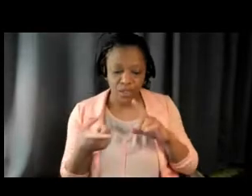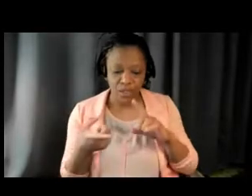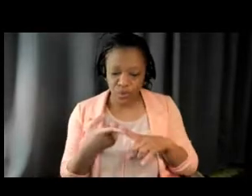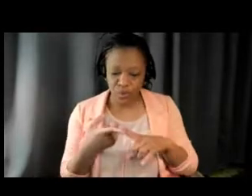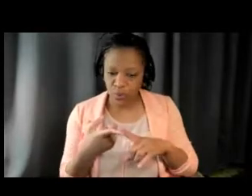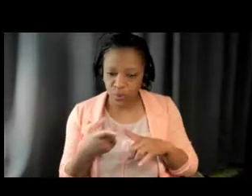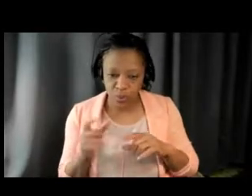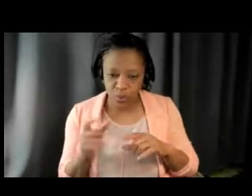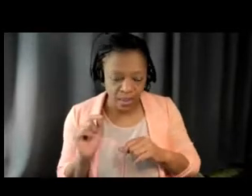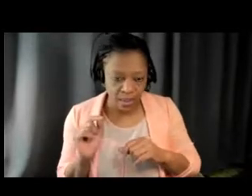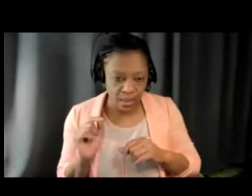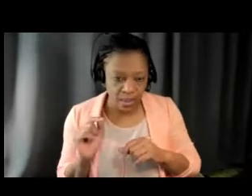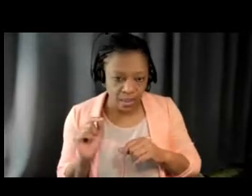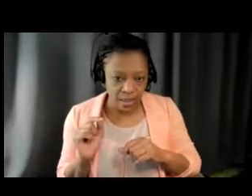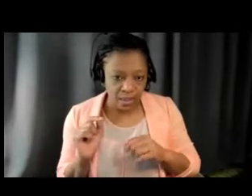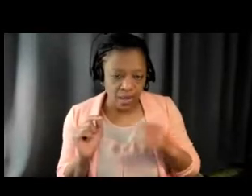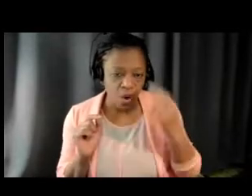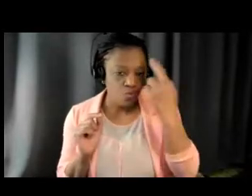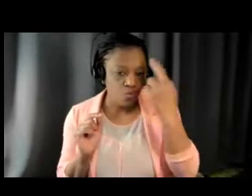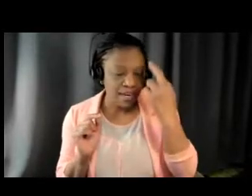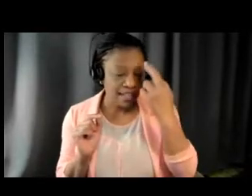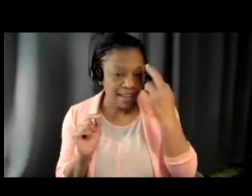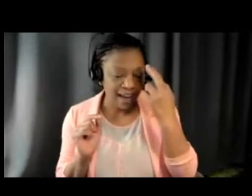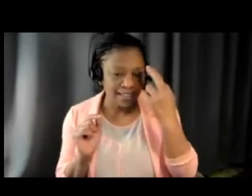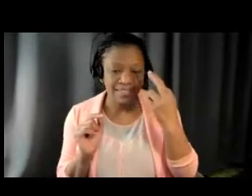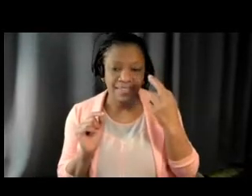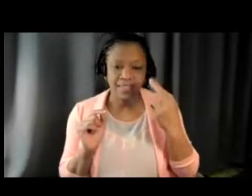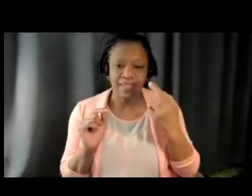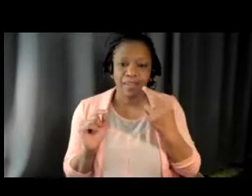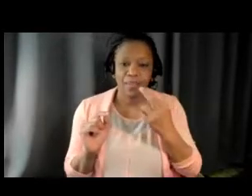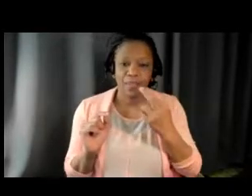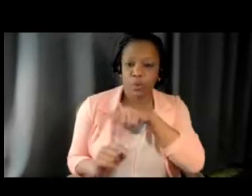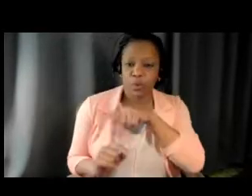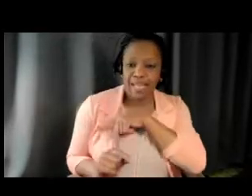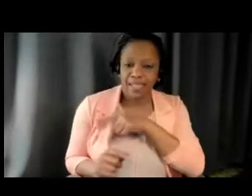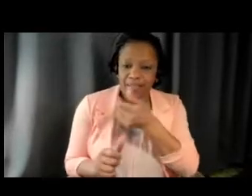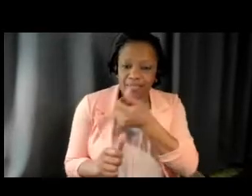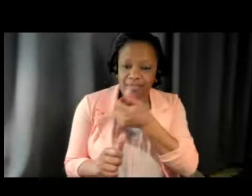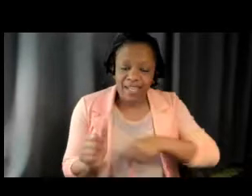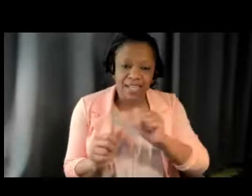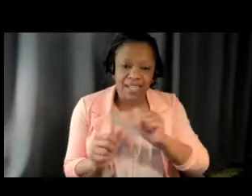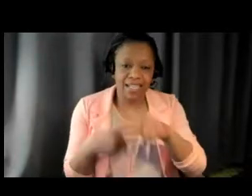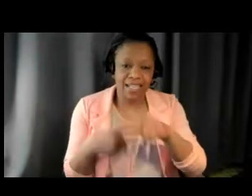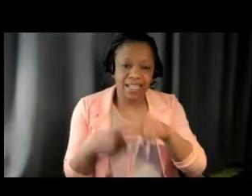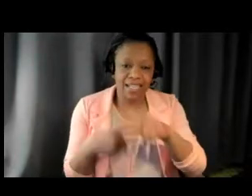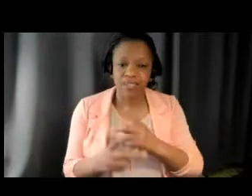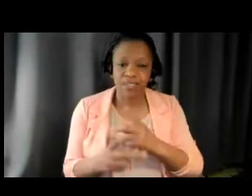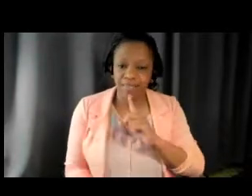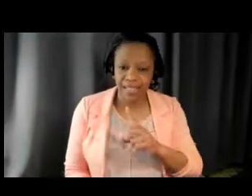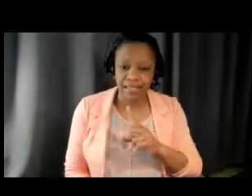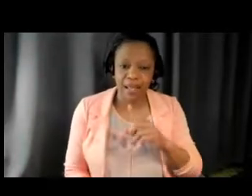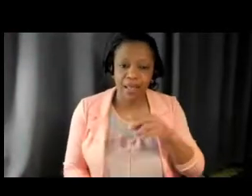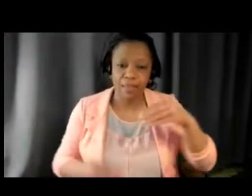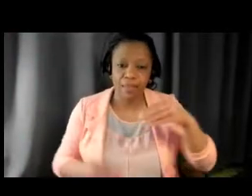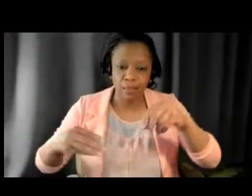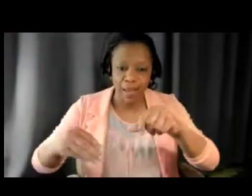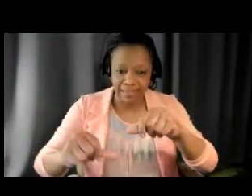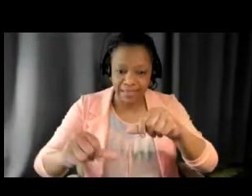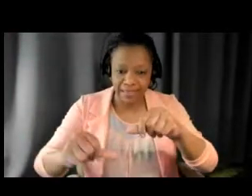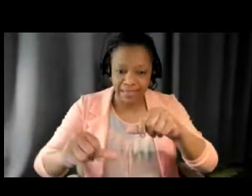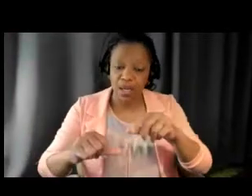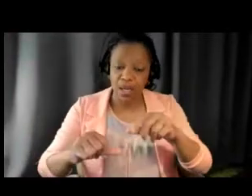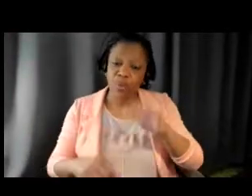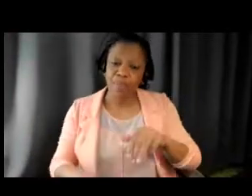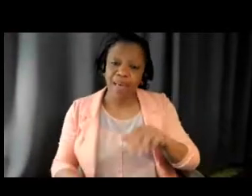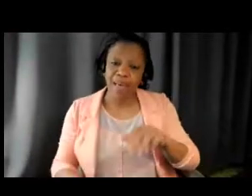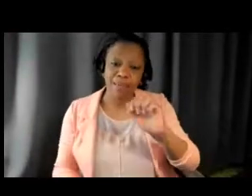the character of the kitchen is its spices. We're going to talk about some spices for a little bit. Okay. So this is labeled meklubet spices. Another spice